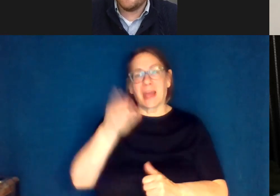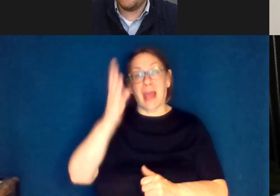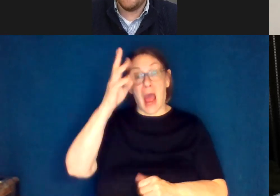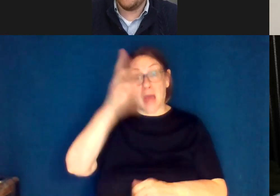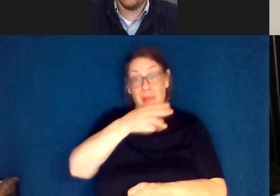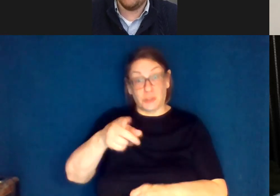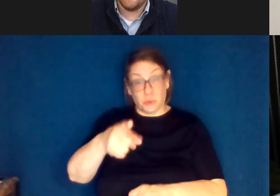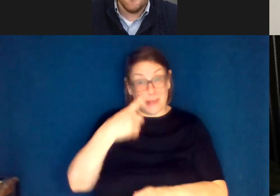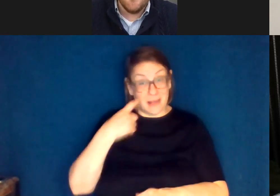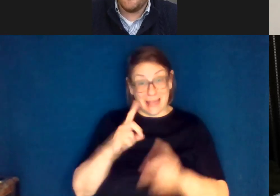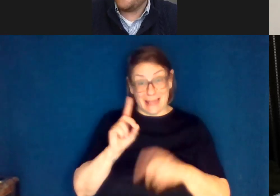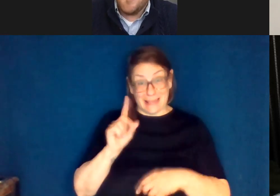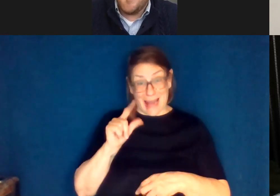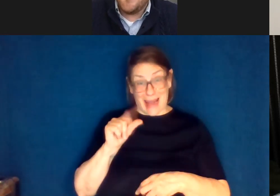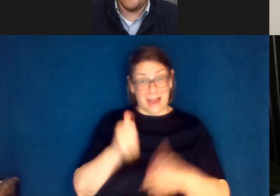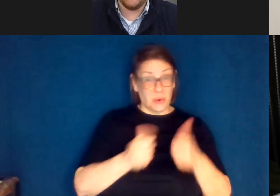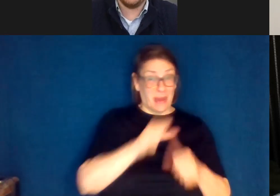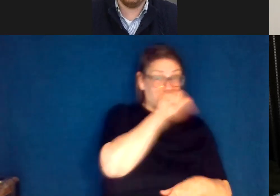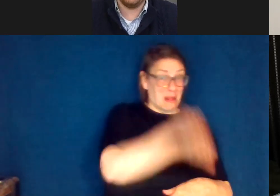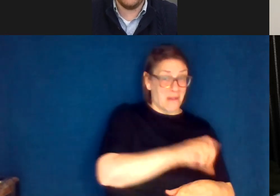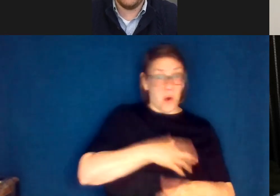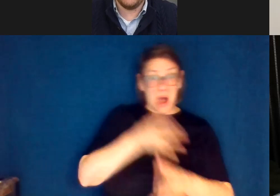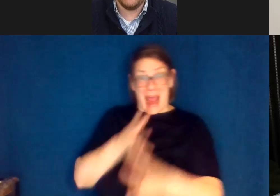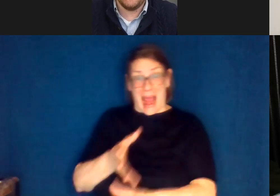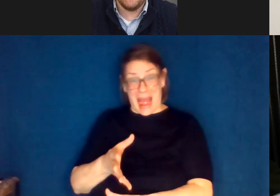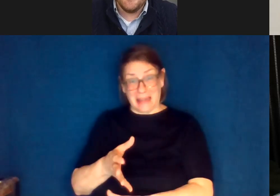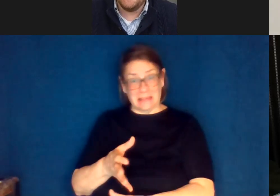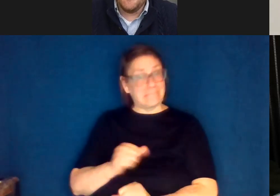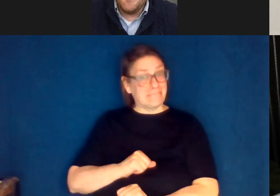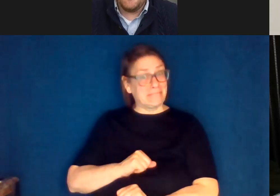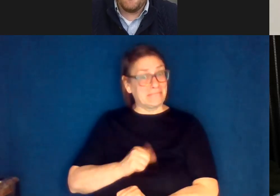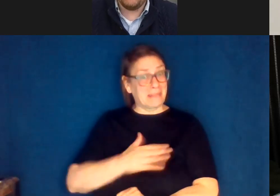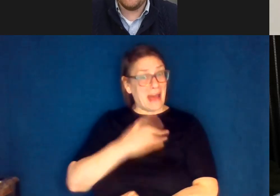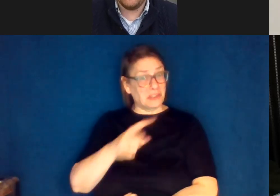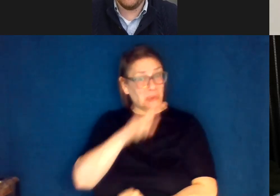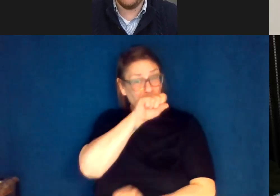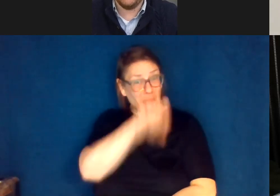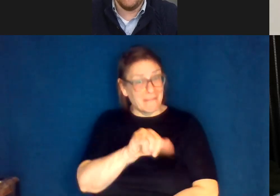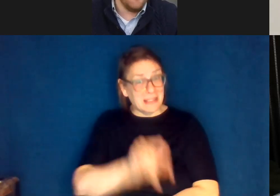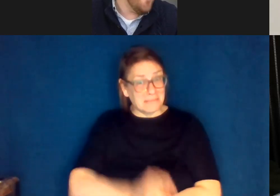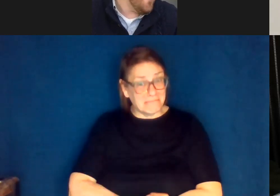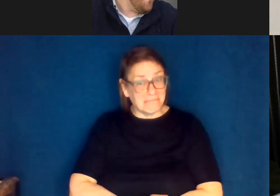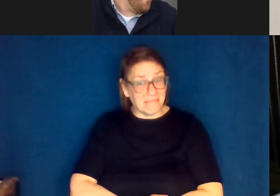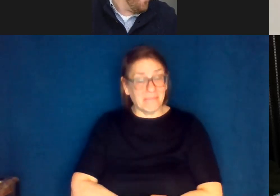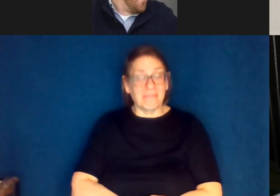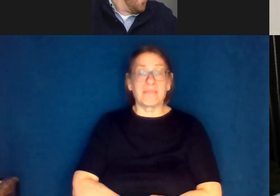data is something either you really love or you really hate. So I really appreciate it.